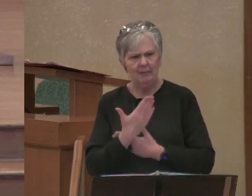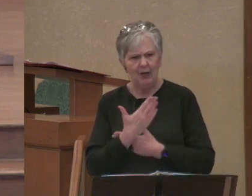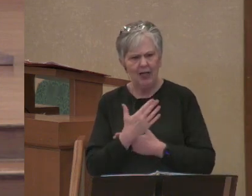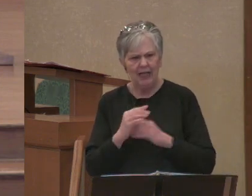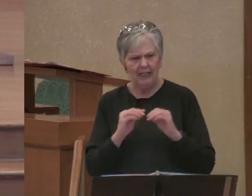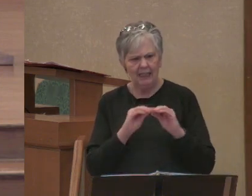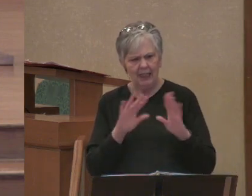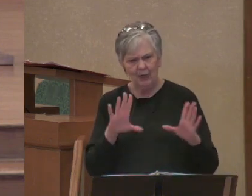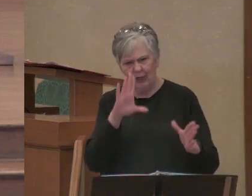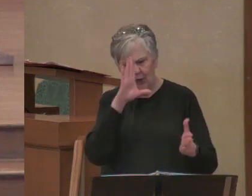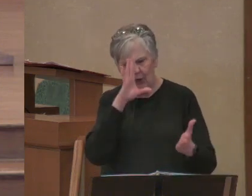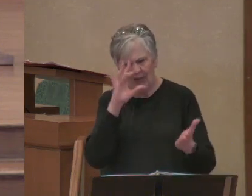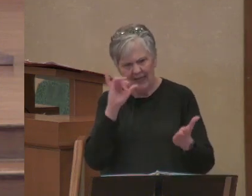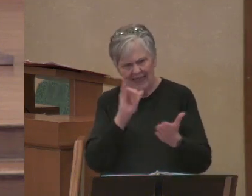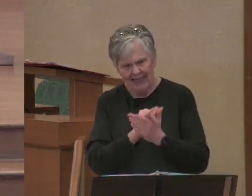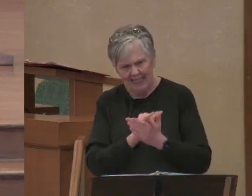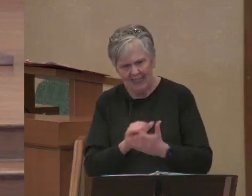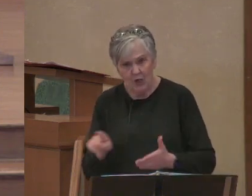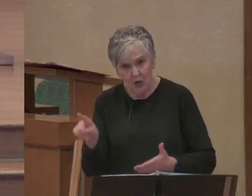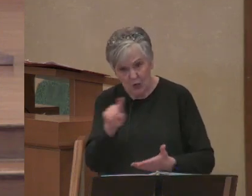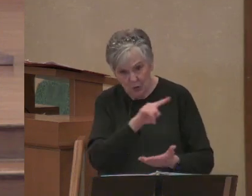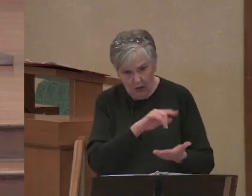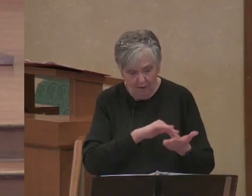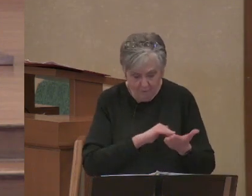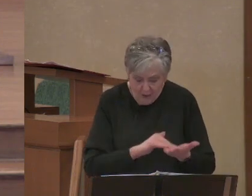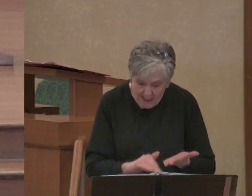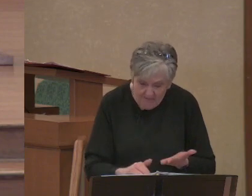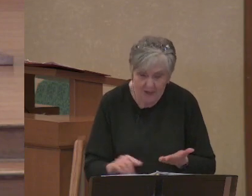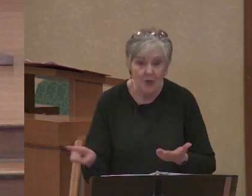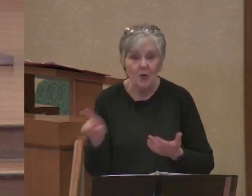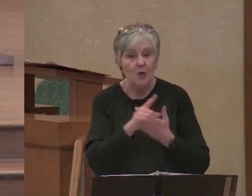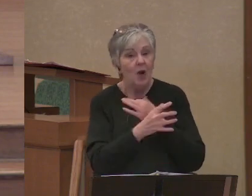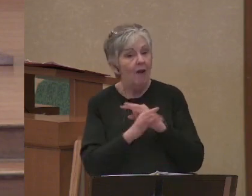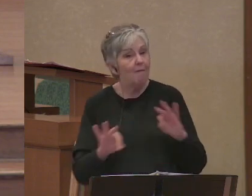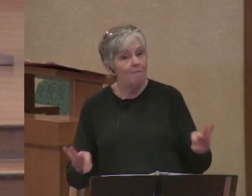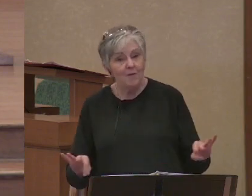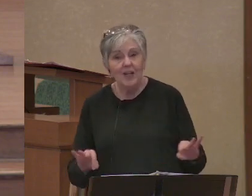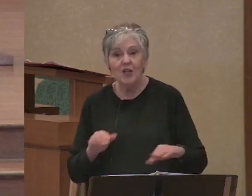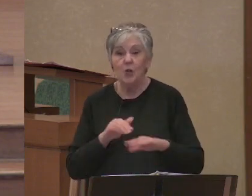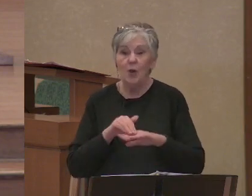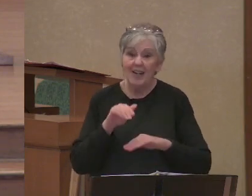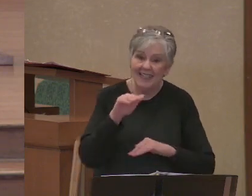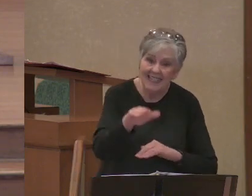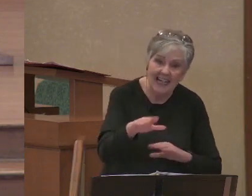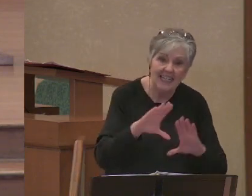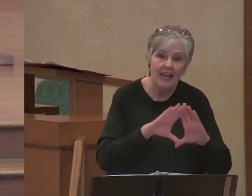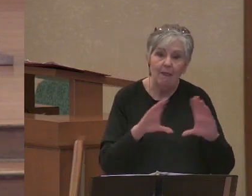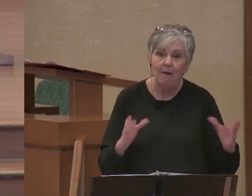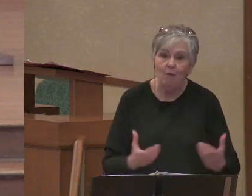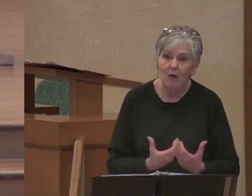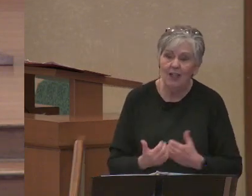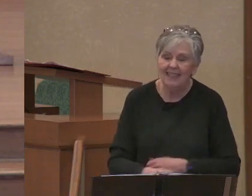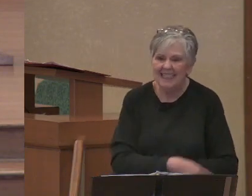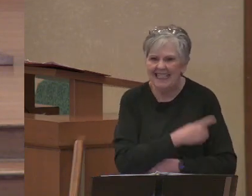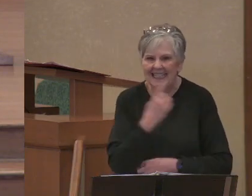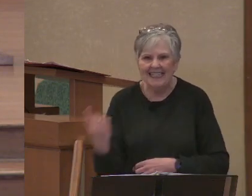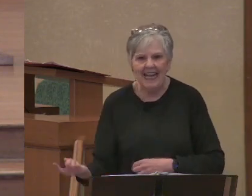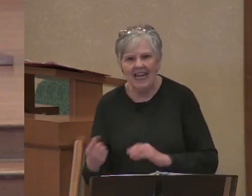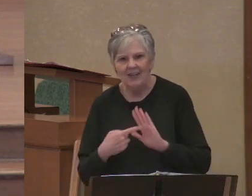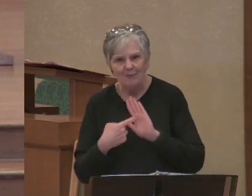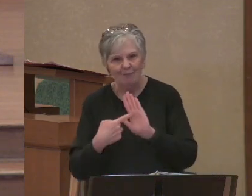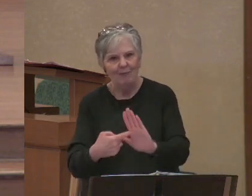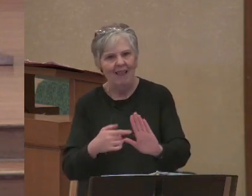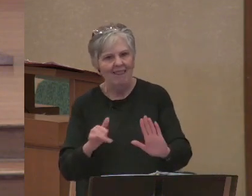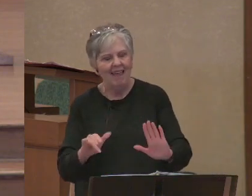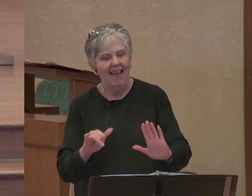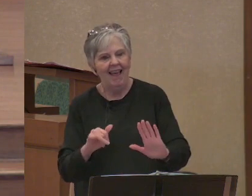knowing this. You are forgiven. You are freed. You are sent into the world this day to bear that light